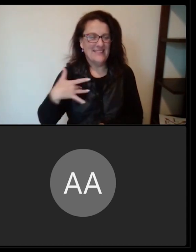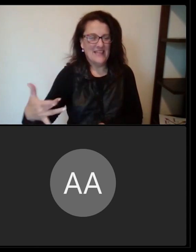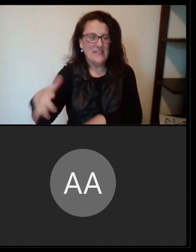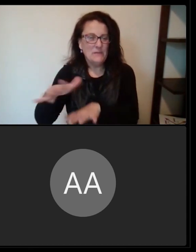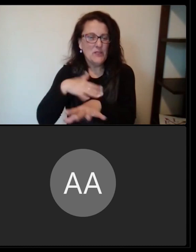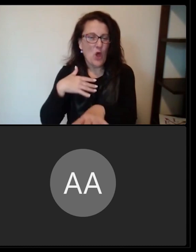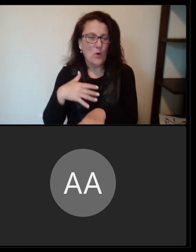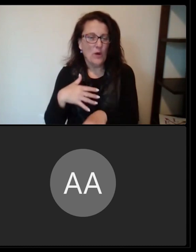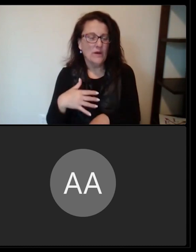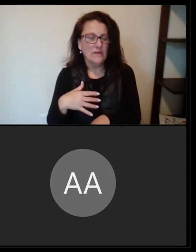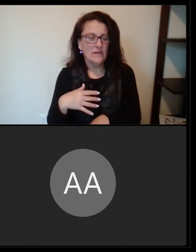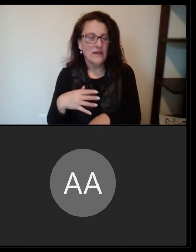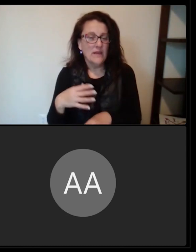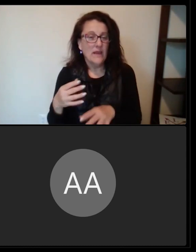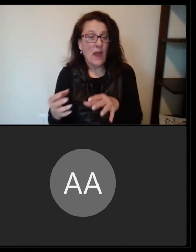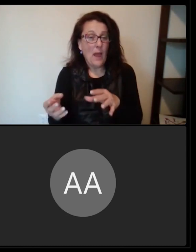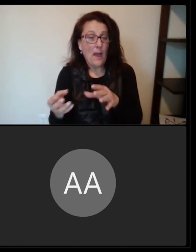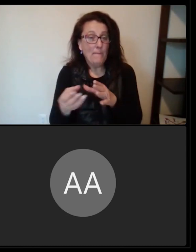It pops out.